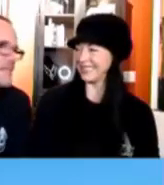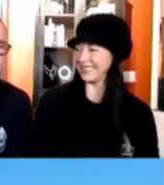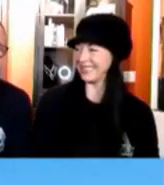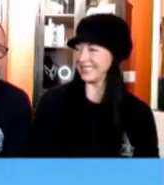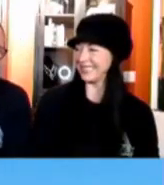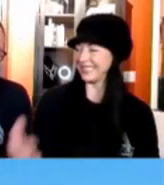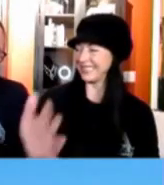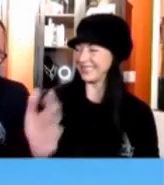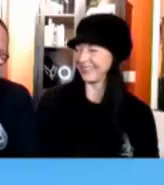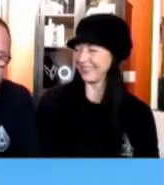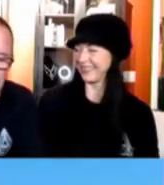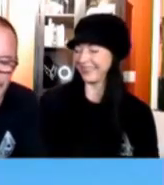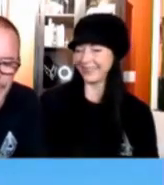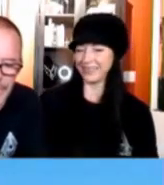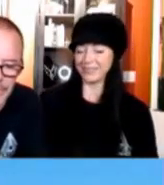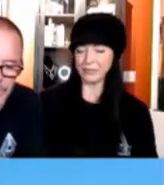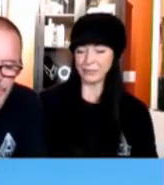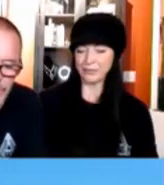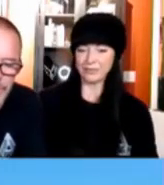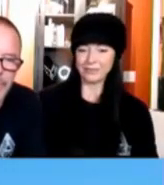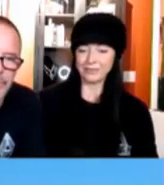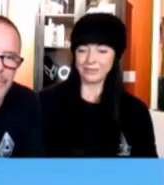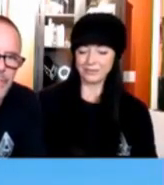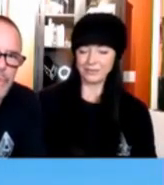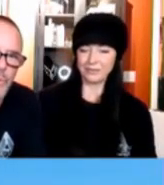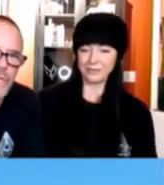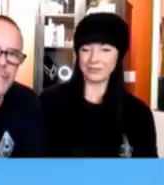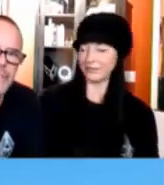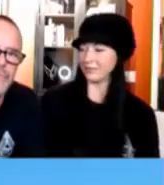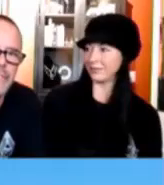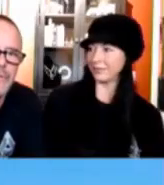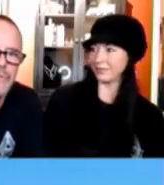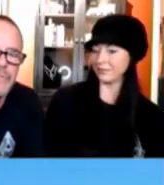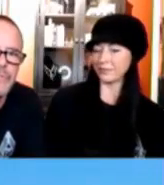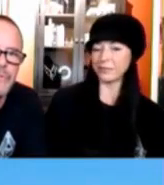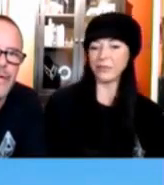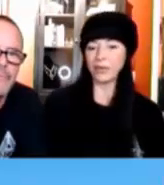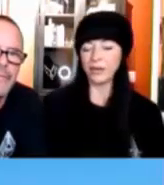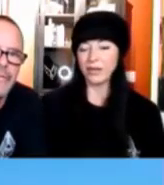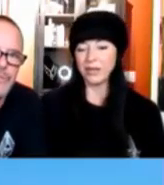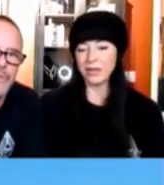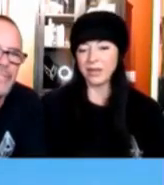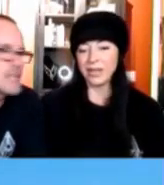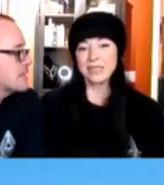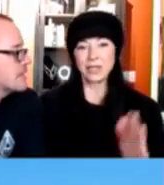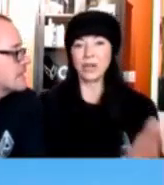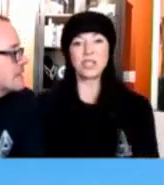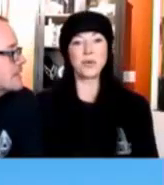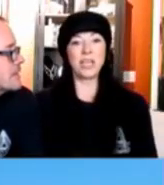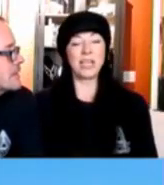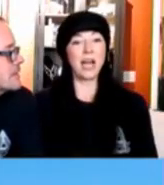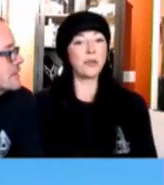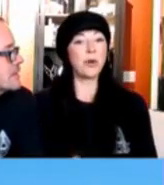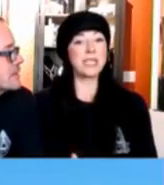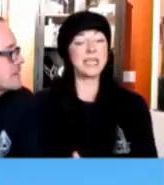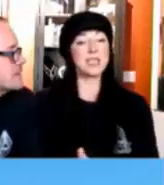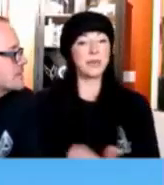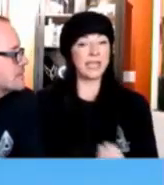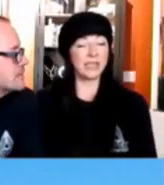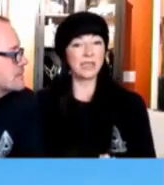And she takes them and they run off at the end. It's a short video and there's a little bit of wind in this video, so excuse that, but enjoy. So I just want